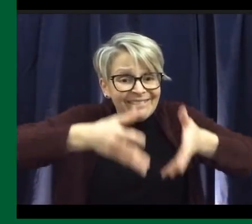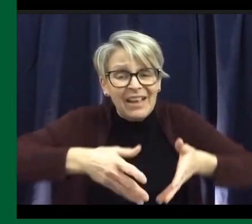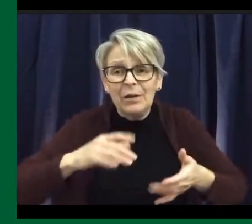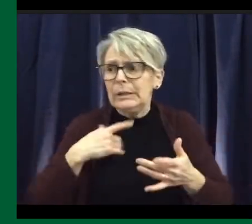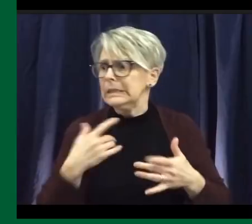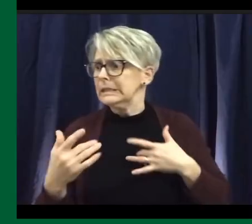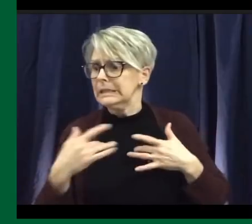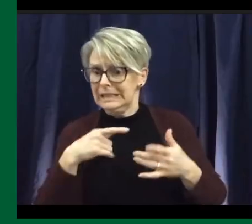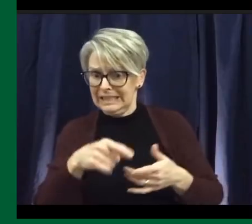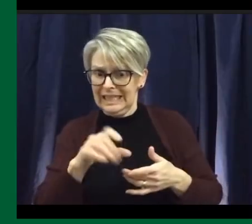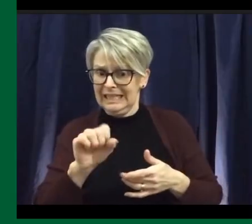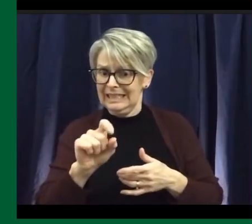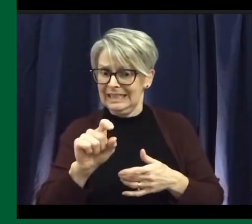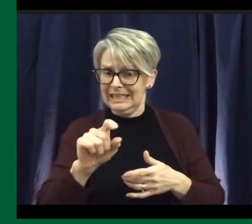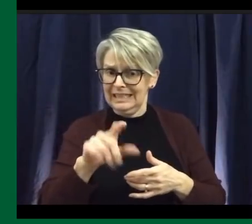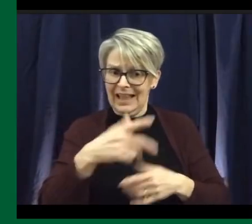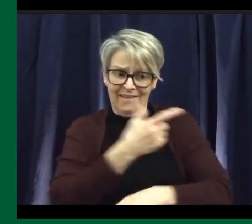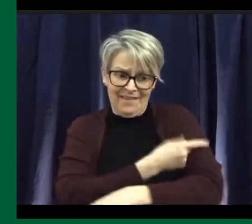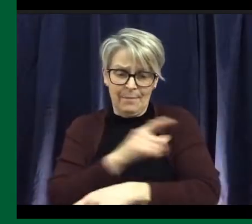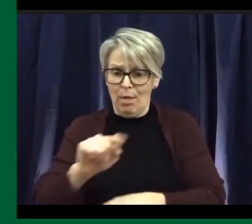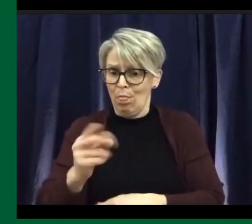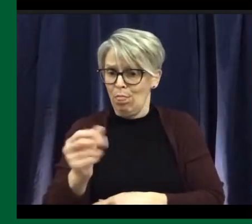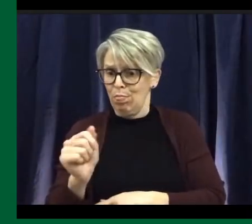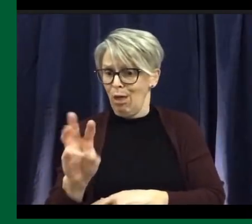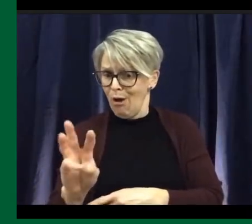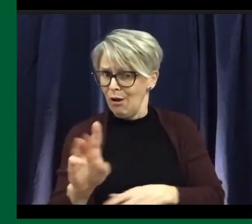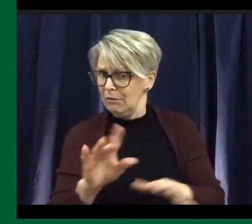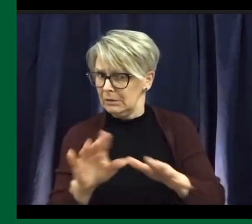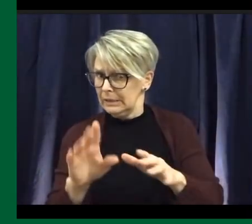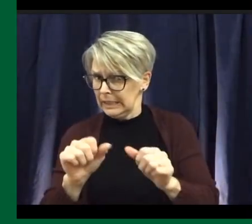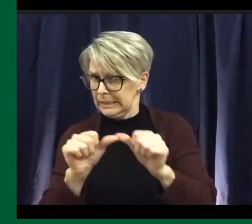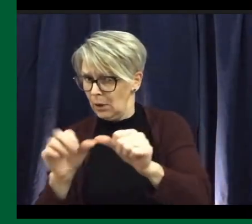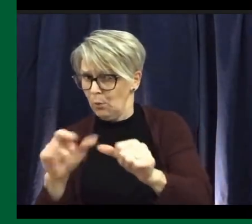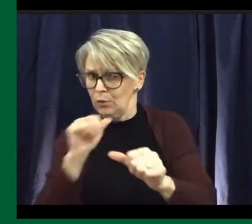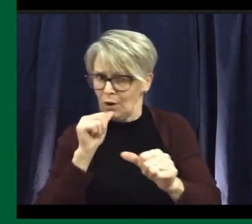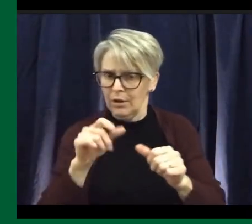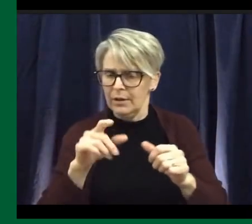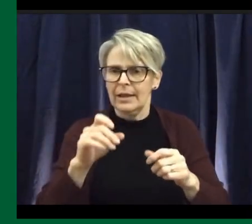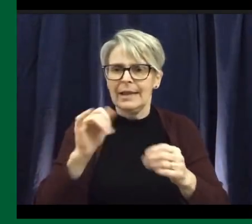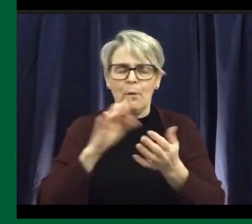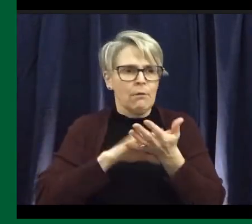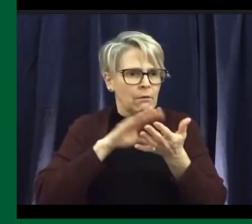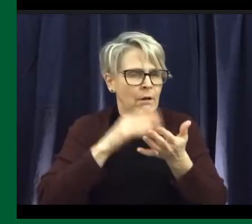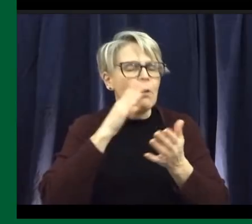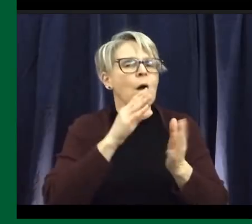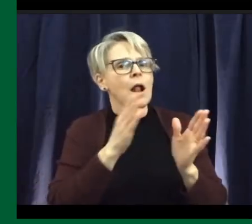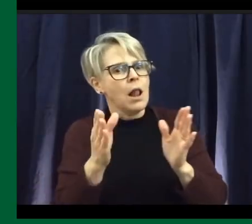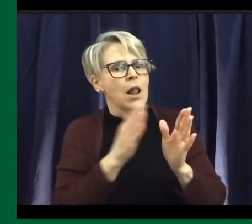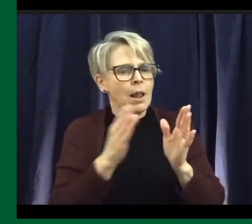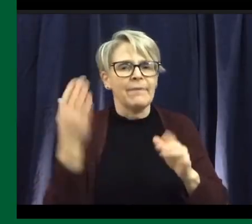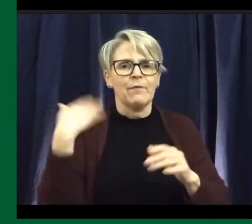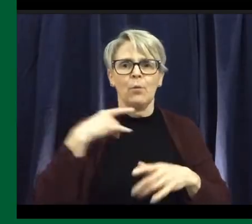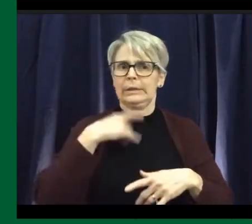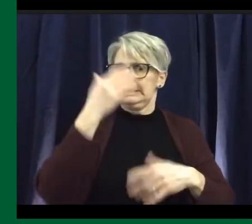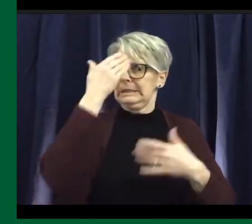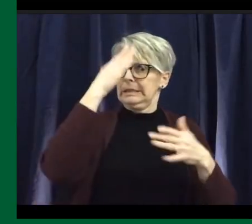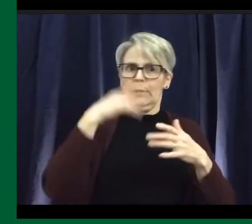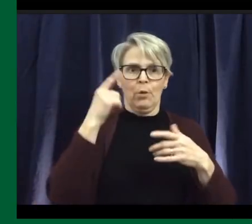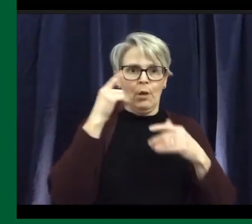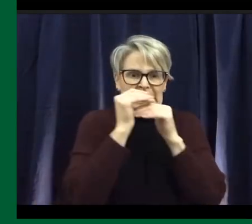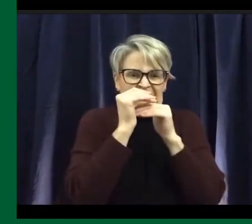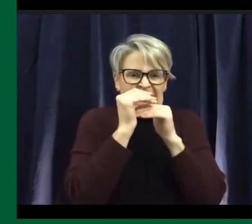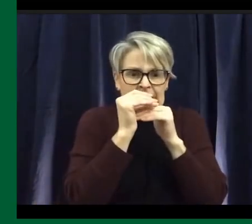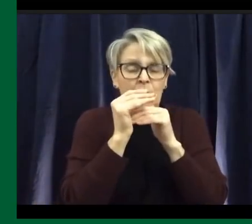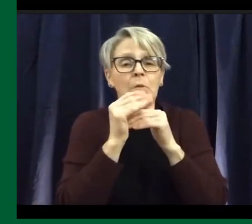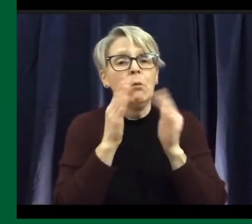stable the vaccine is in the thawed state. We've learned a lot about that now and how long we have to actually use that, more than we did at that time. So that when we